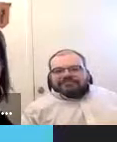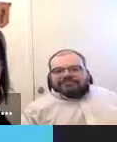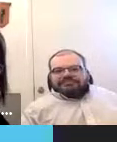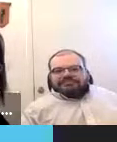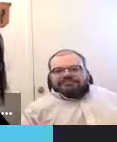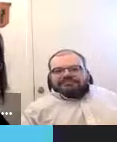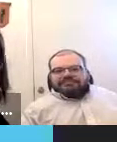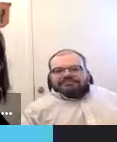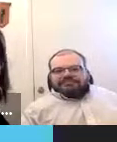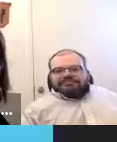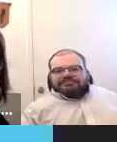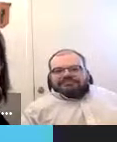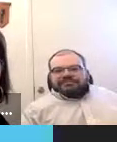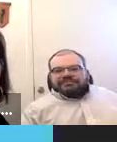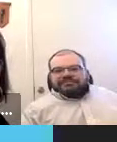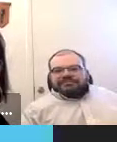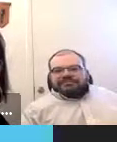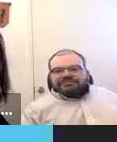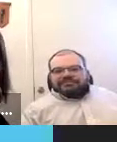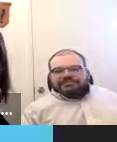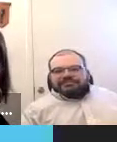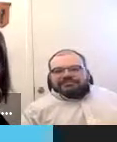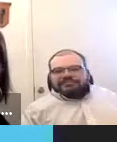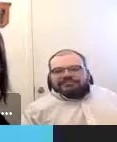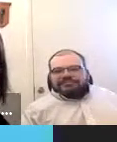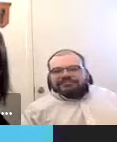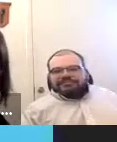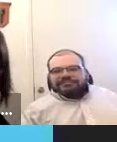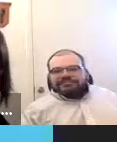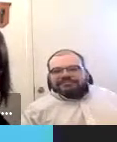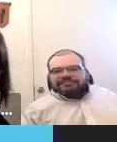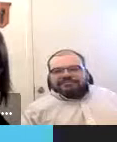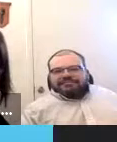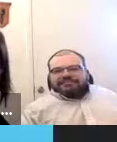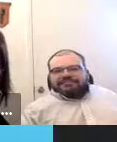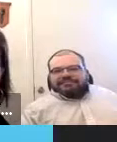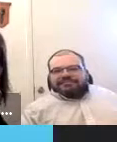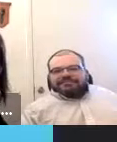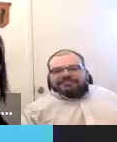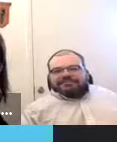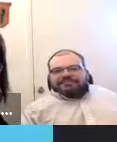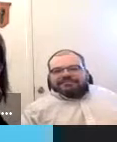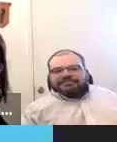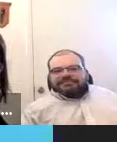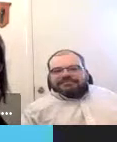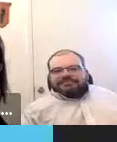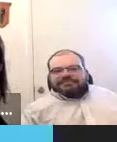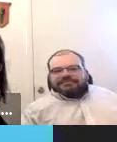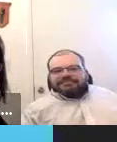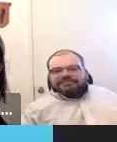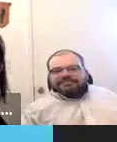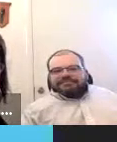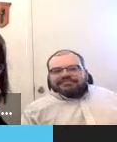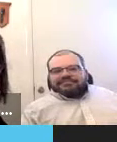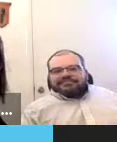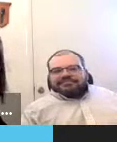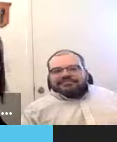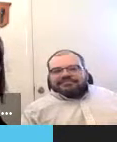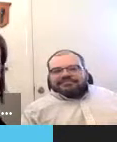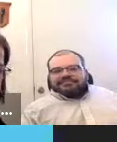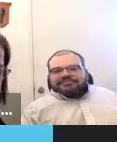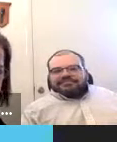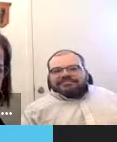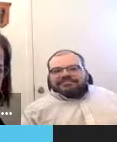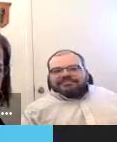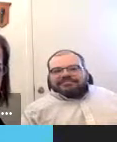dealing with conflict or when you're trying to reframe a situation or redirect. And so one thing that we found to